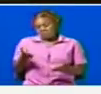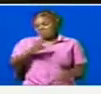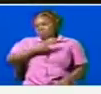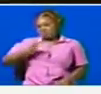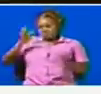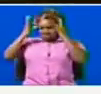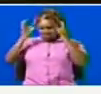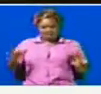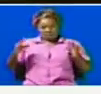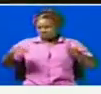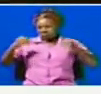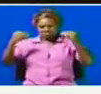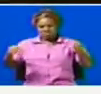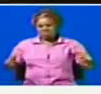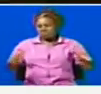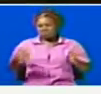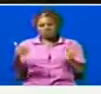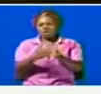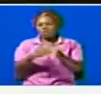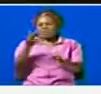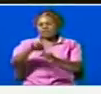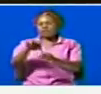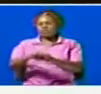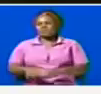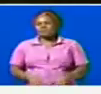decide just to call off that exercise for now, Betty.